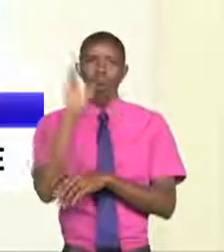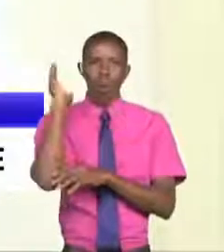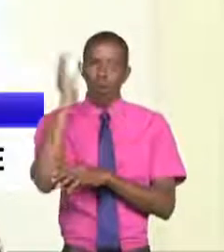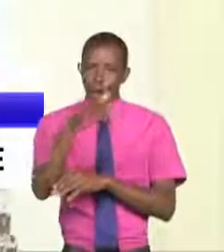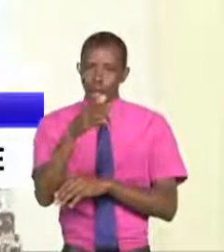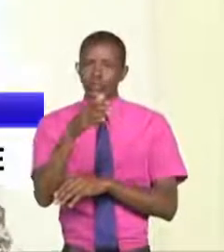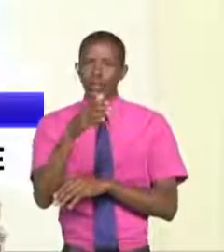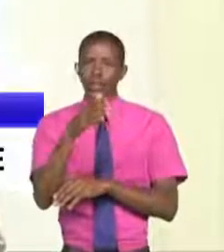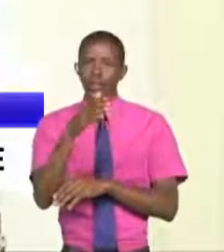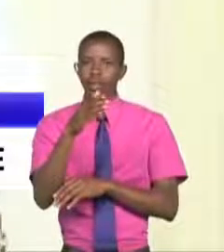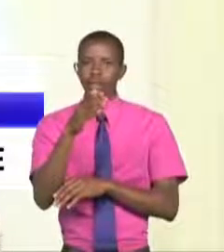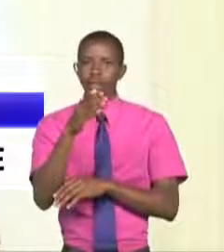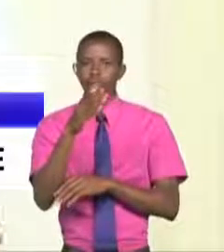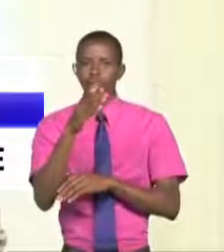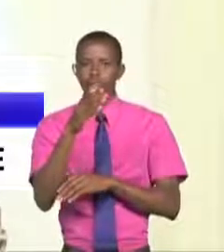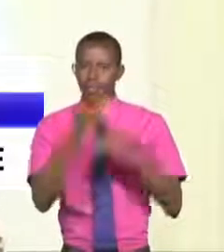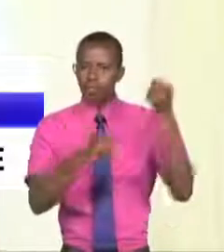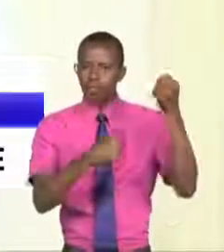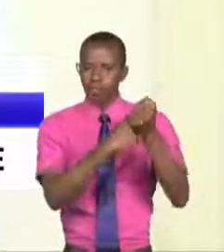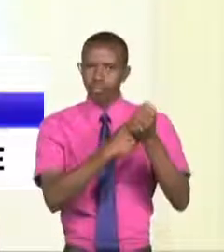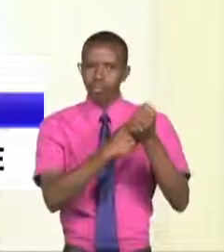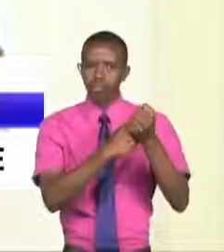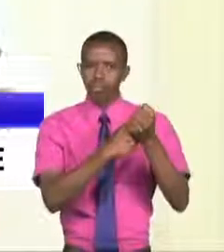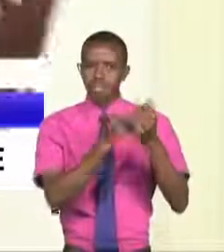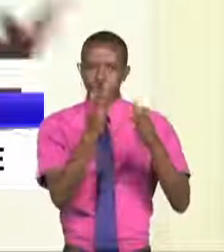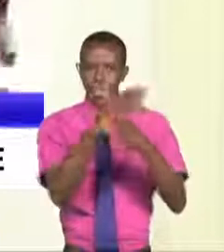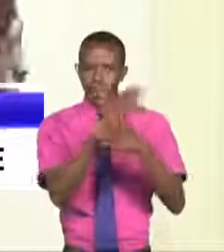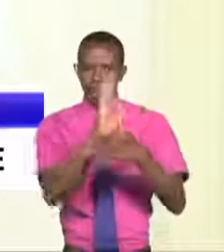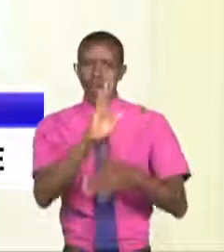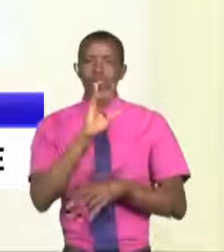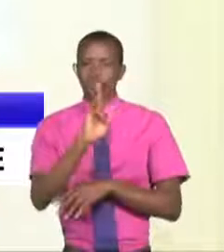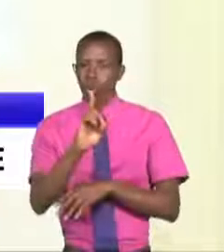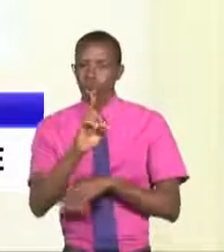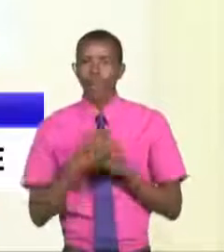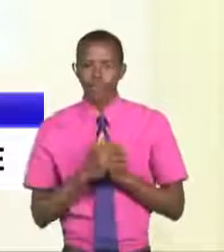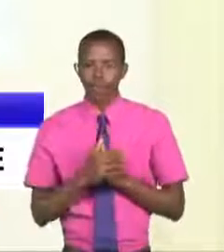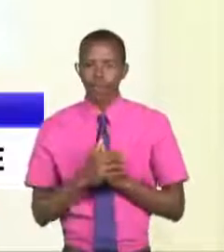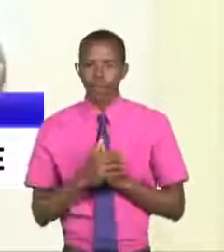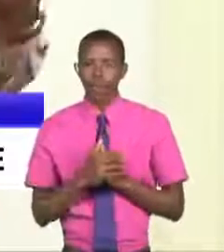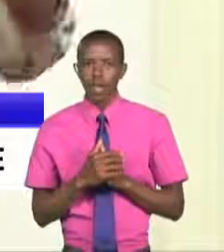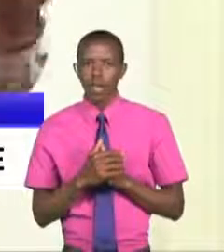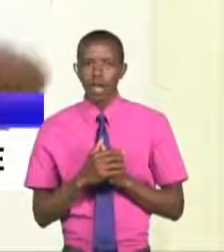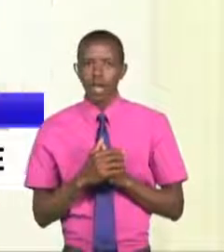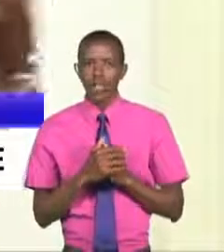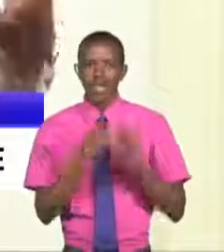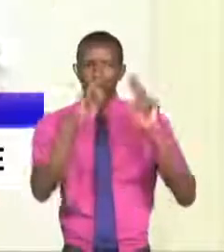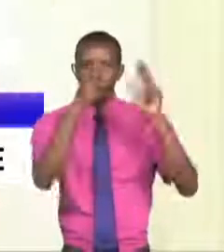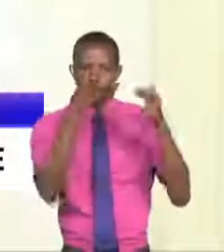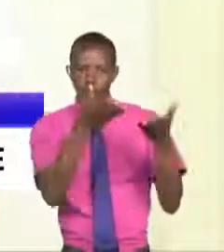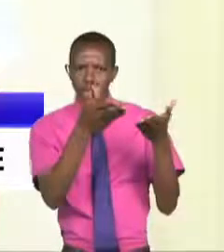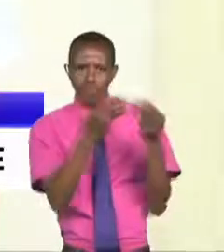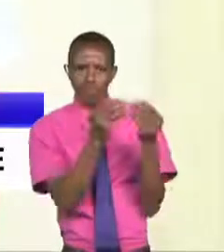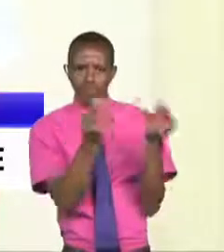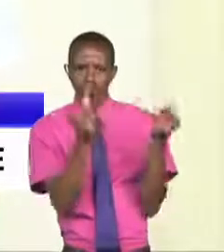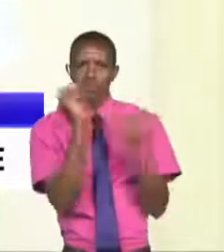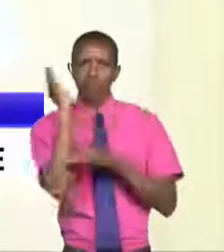inject your administrator's mind into that department to ensure that you unlock some of the issues that are in that